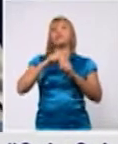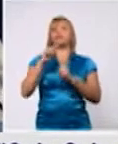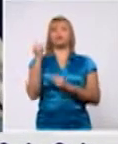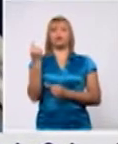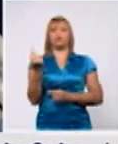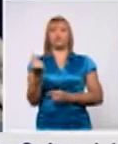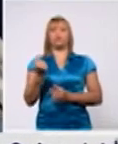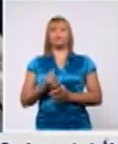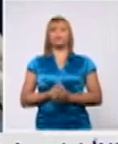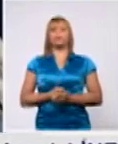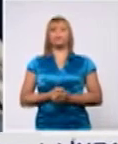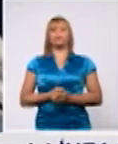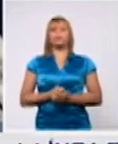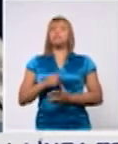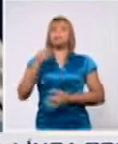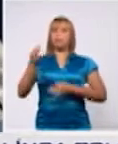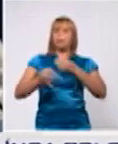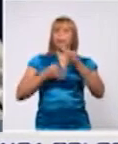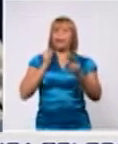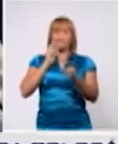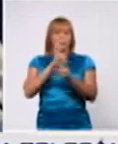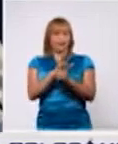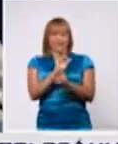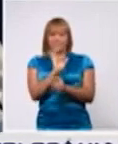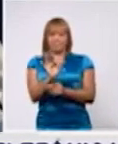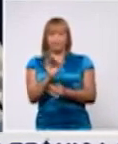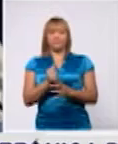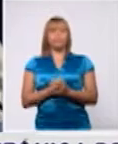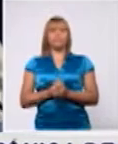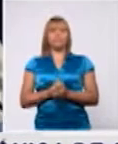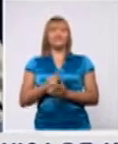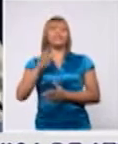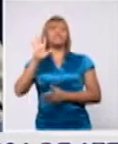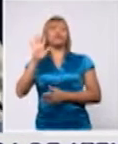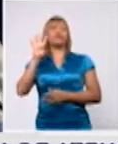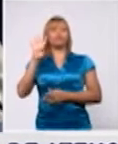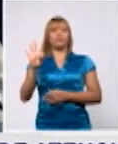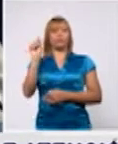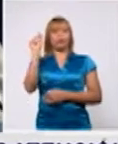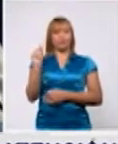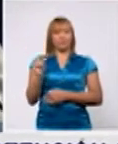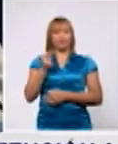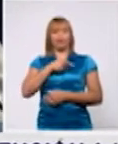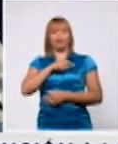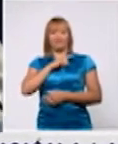20 to have tested positive for the virus in Cuba, of which